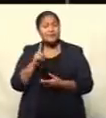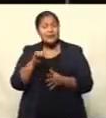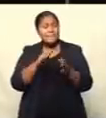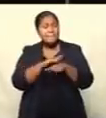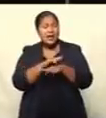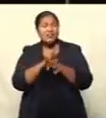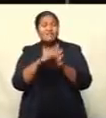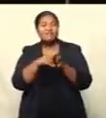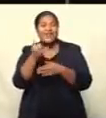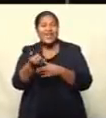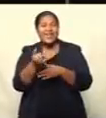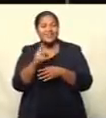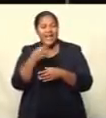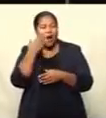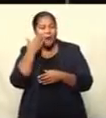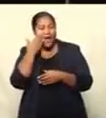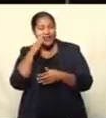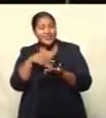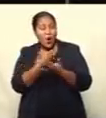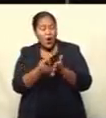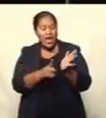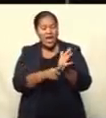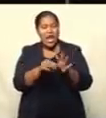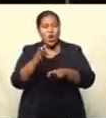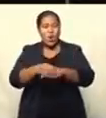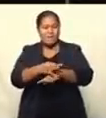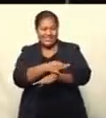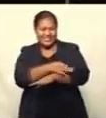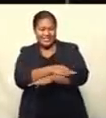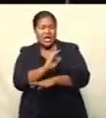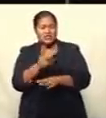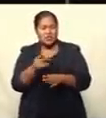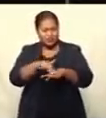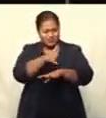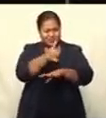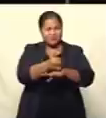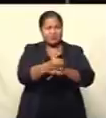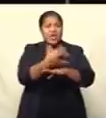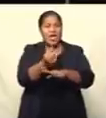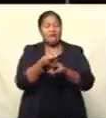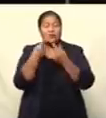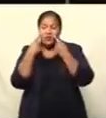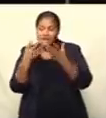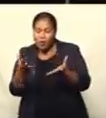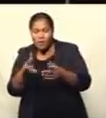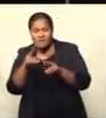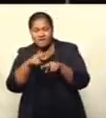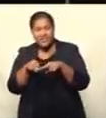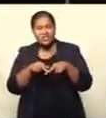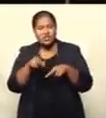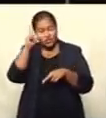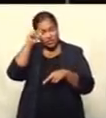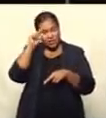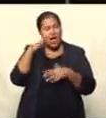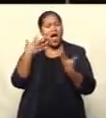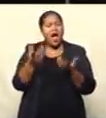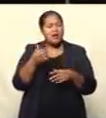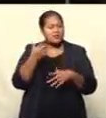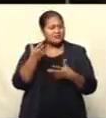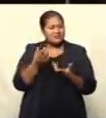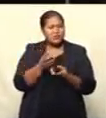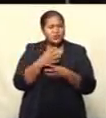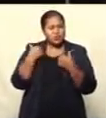been dedicated to raising awareness on lupus, and the foundation has been able to inform Fijians about how to treat this potentially